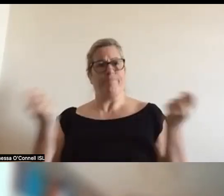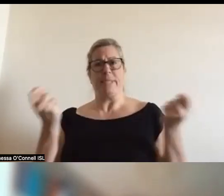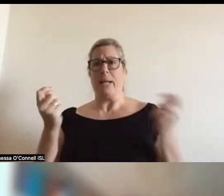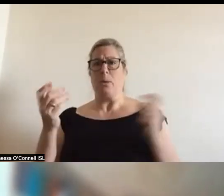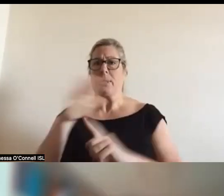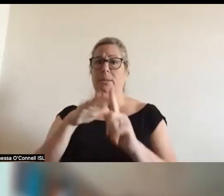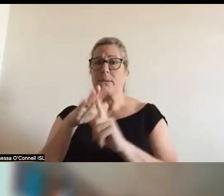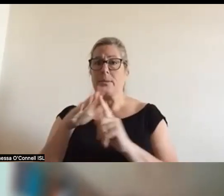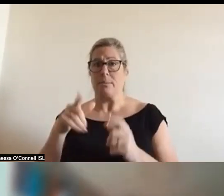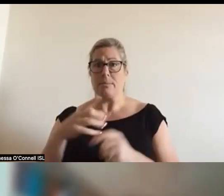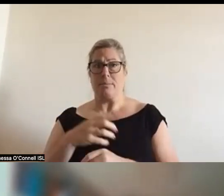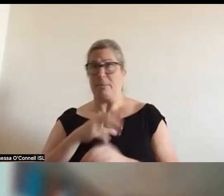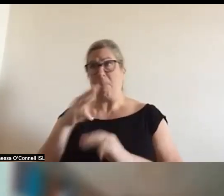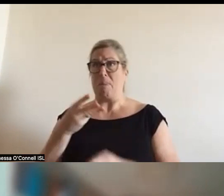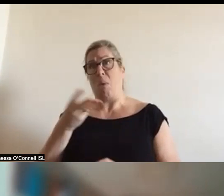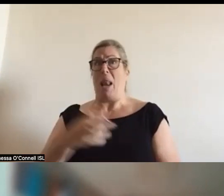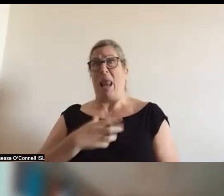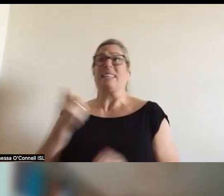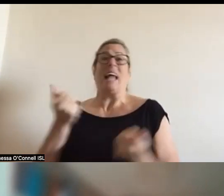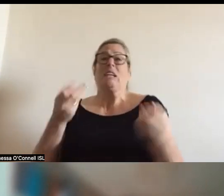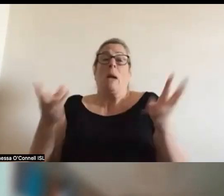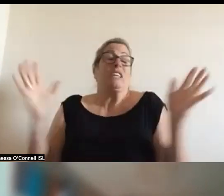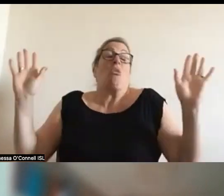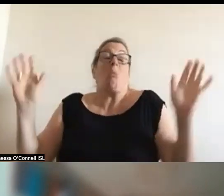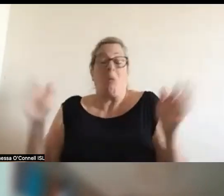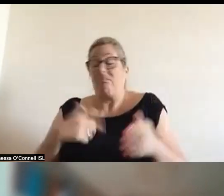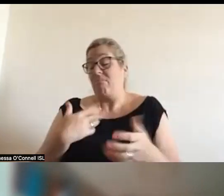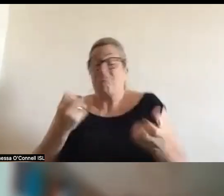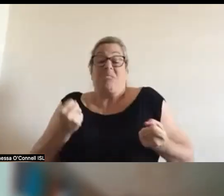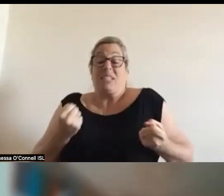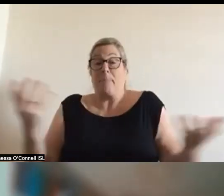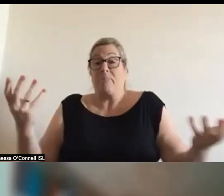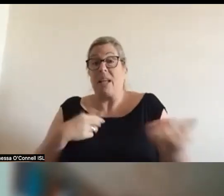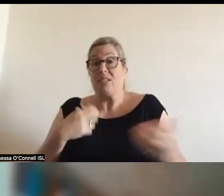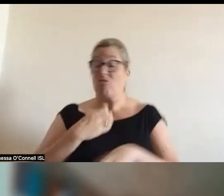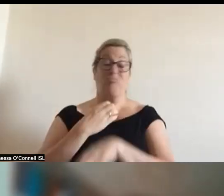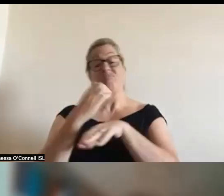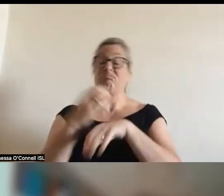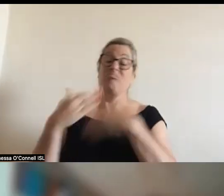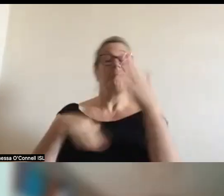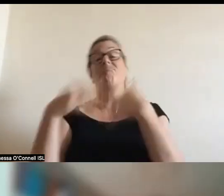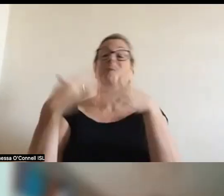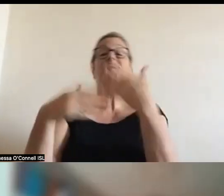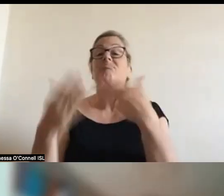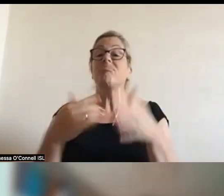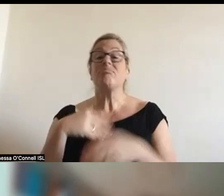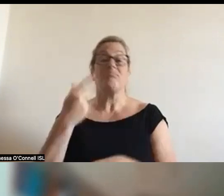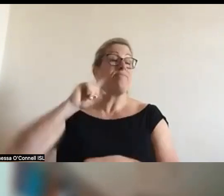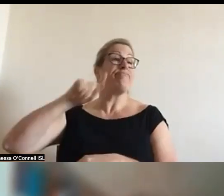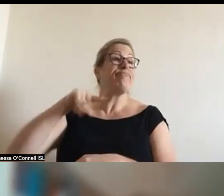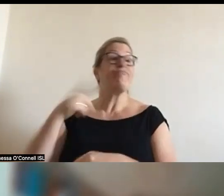haters gonna hate, kind of, do you know, that kind of way. Like, so I might as well put myself into the arena and actually try and make the change that I want to see.